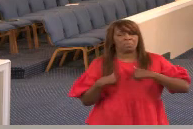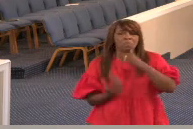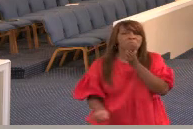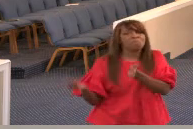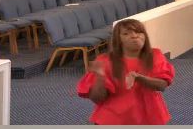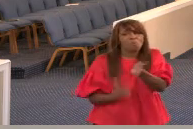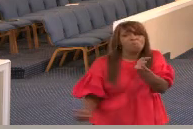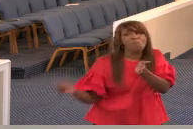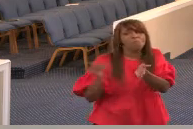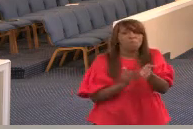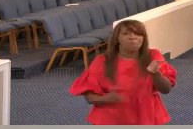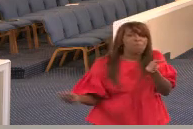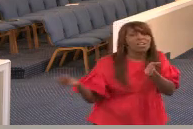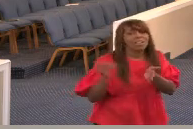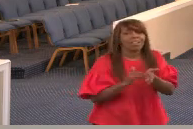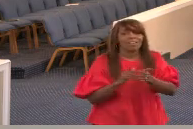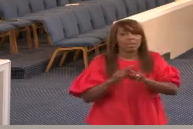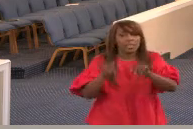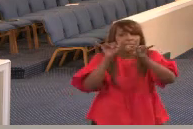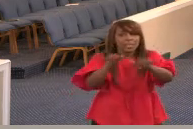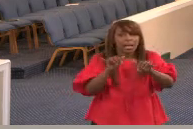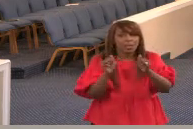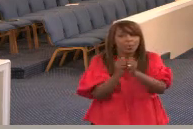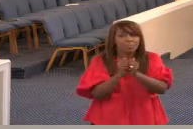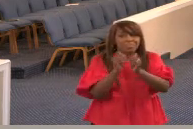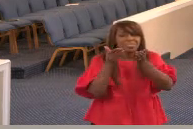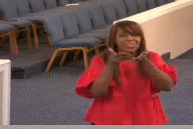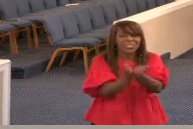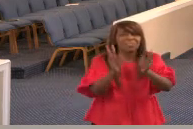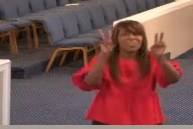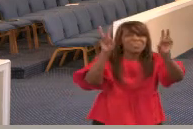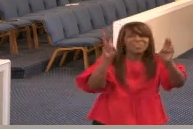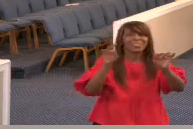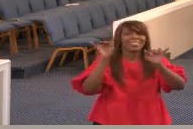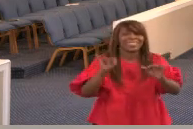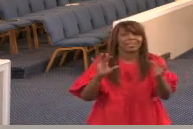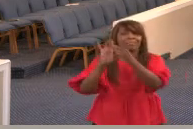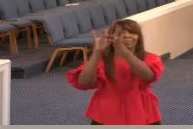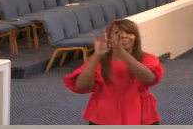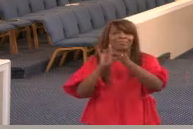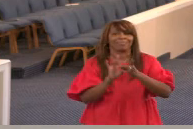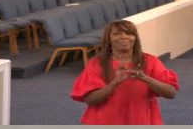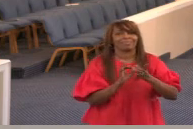Better stay with the church. Stick with the ship. Stay on board.